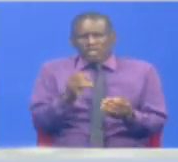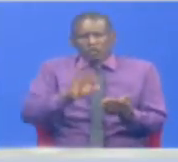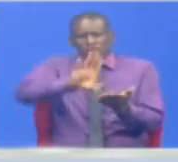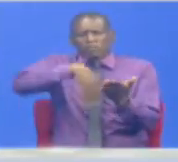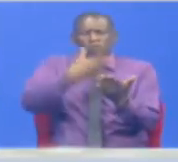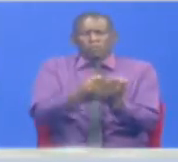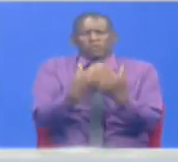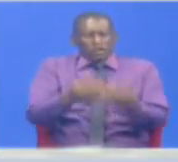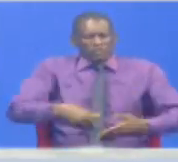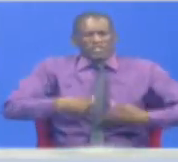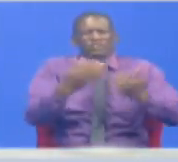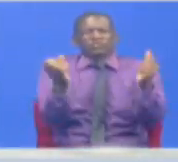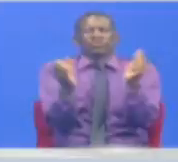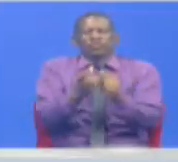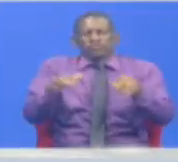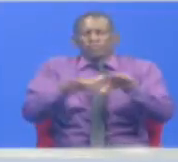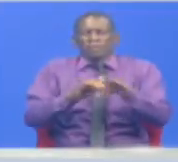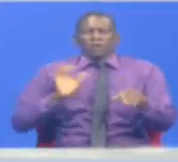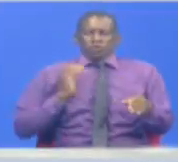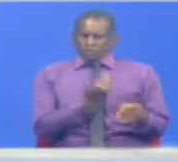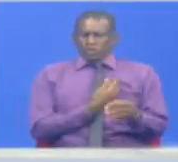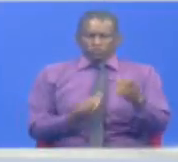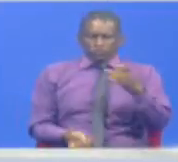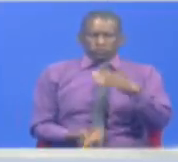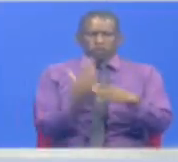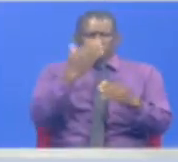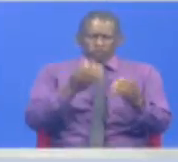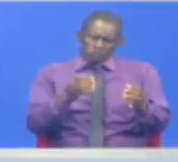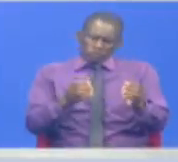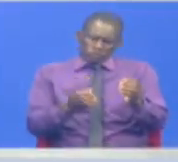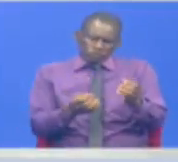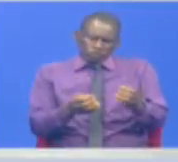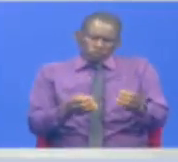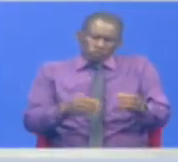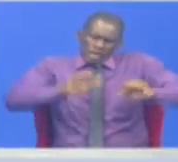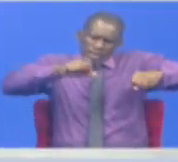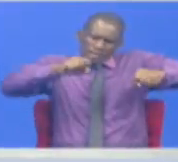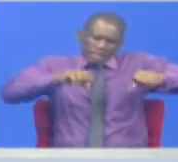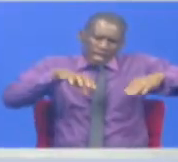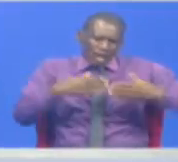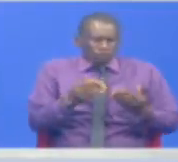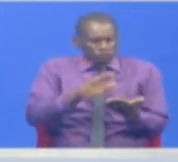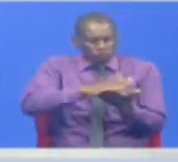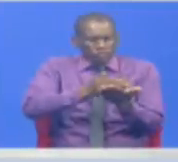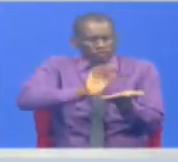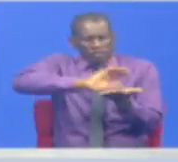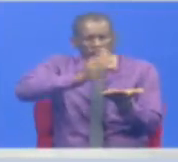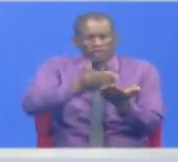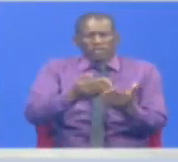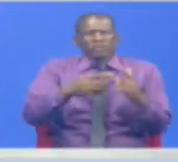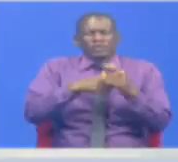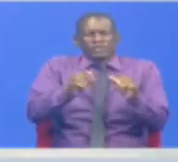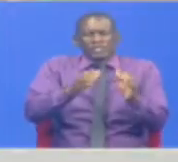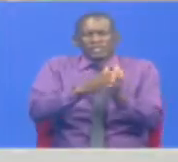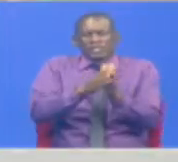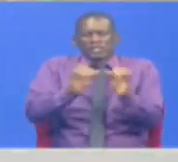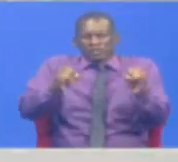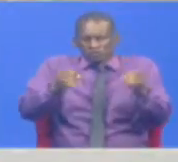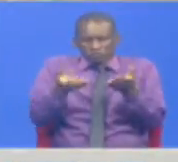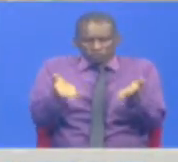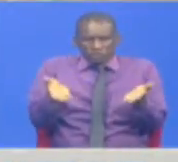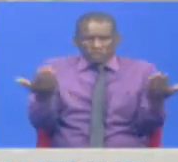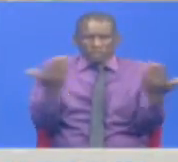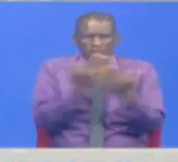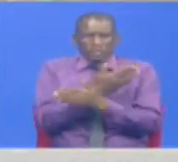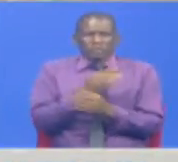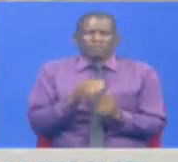to the 12-member committee formed to find a middle ground. Leila Mohammed begins our broadcast tonight. God, we beseech you to